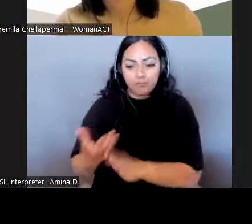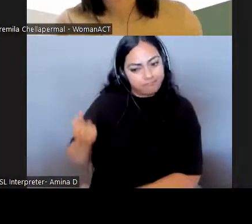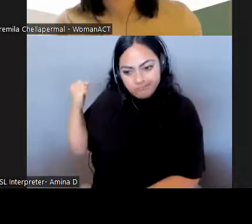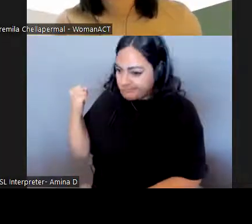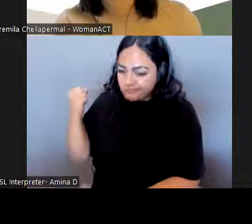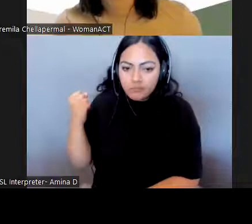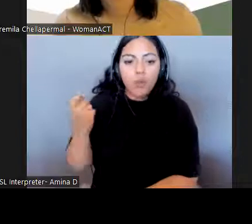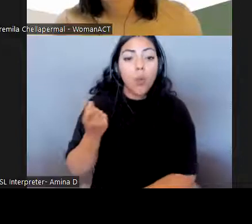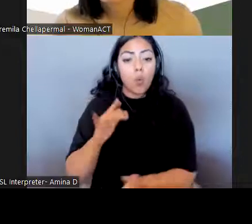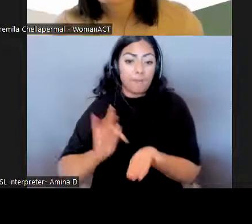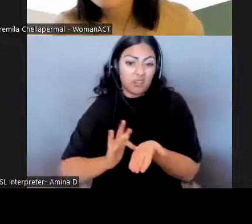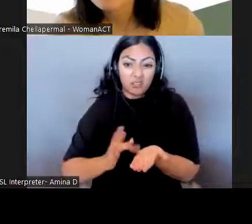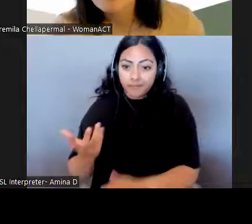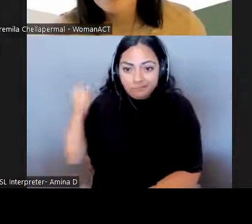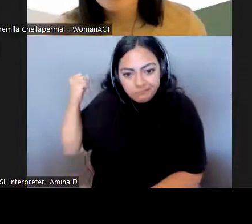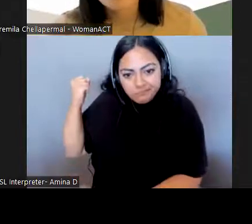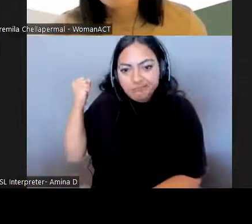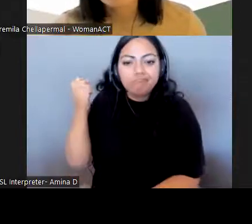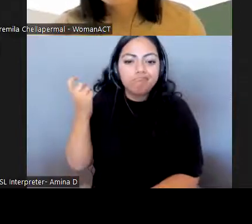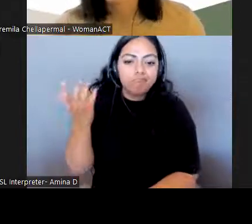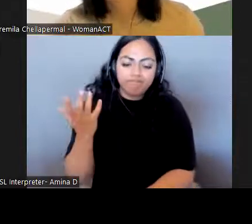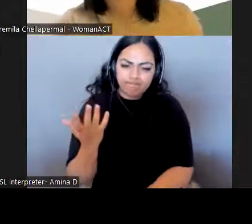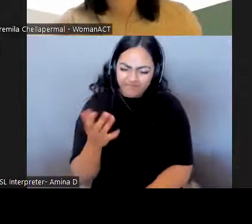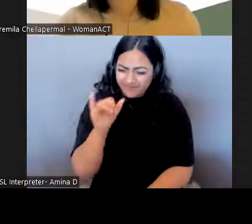withholding medication. This form of economic